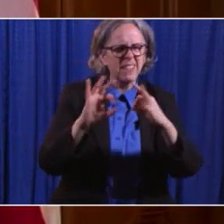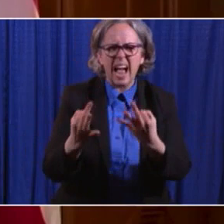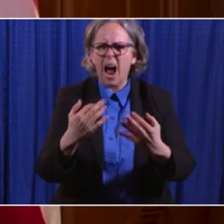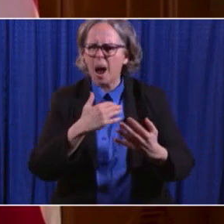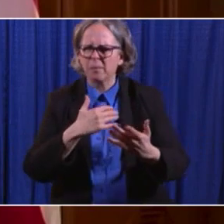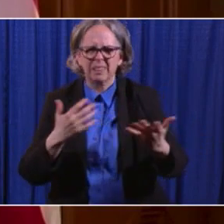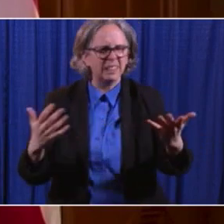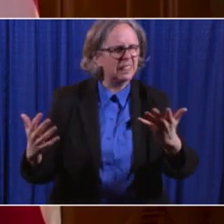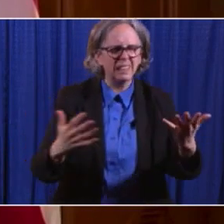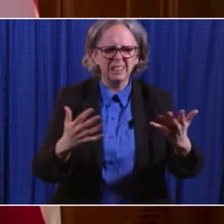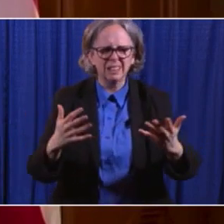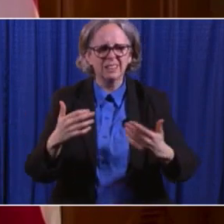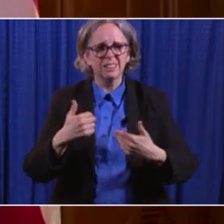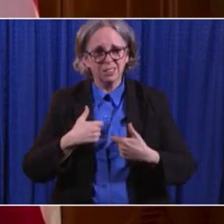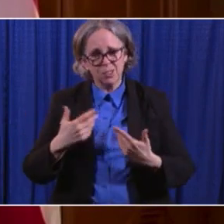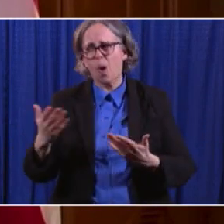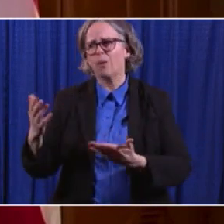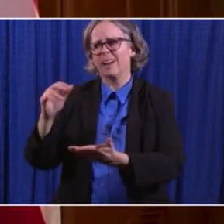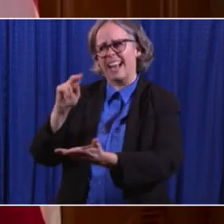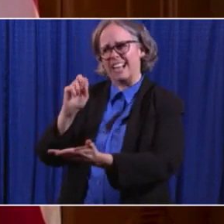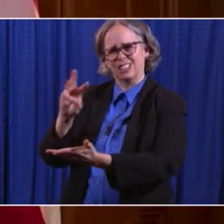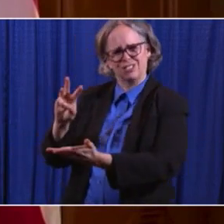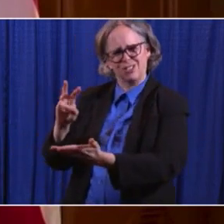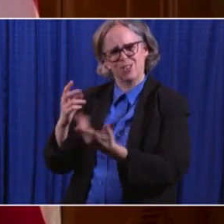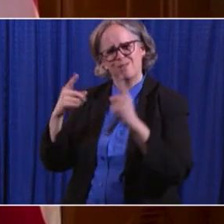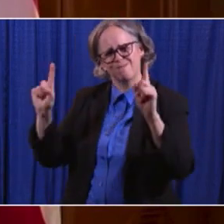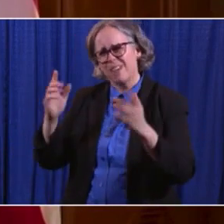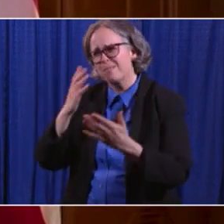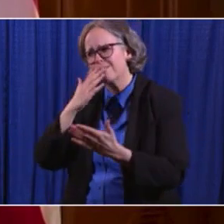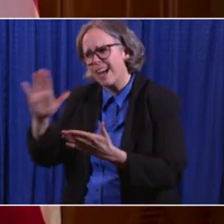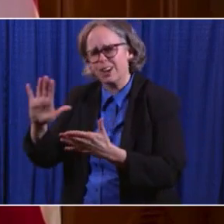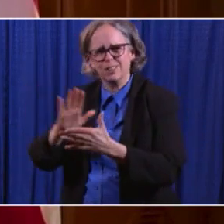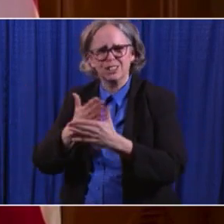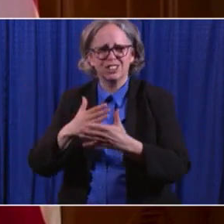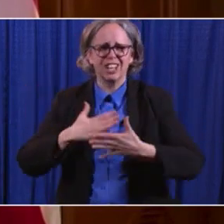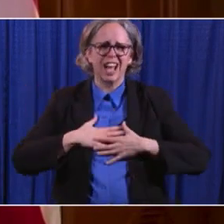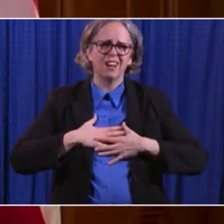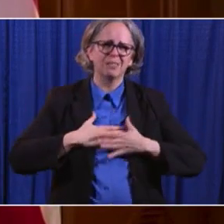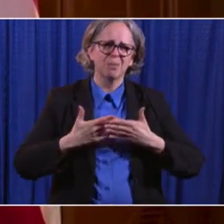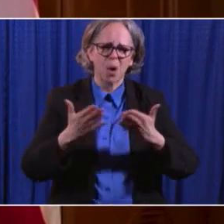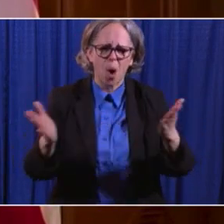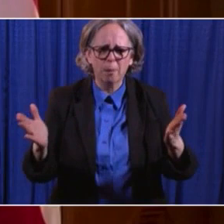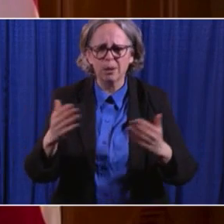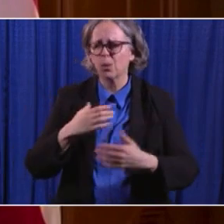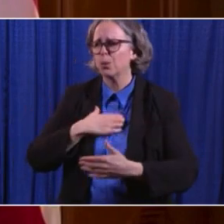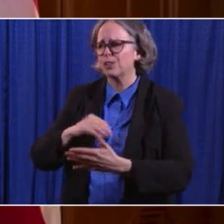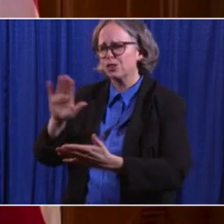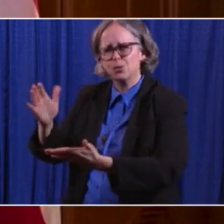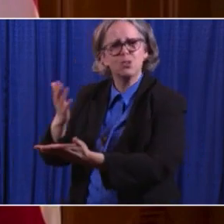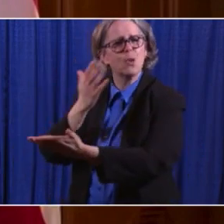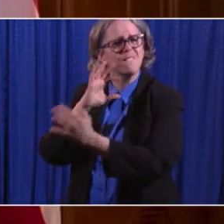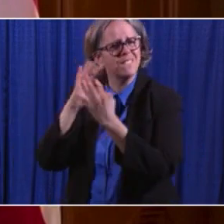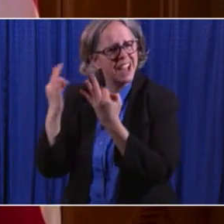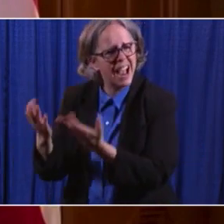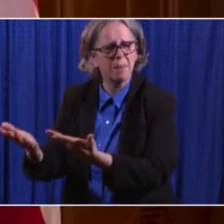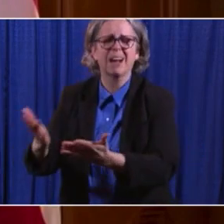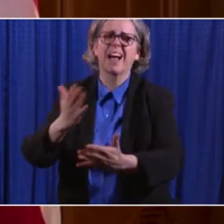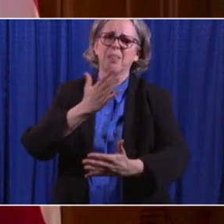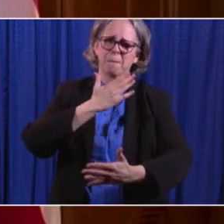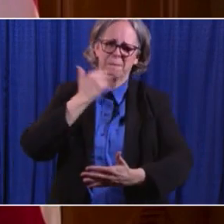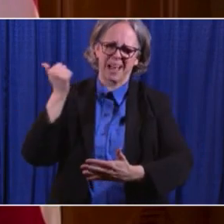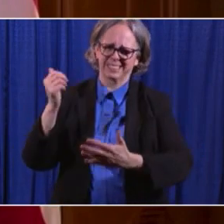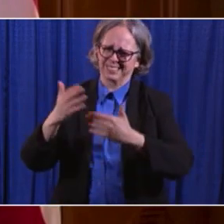that story with us, and we wish you and your wife and Andrew, your family, all the best. And we appreciate